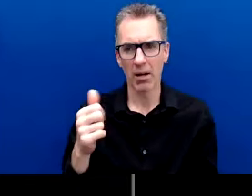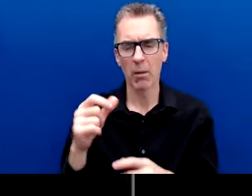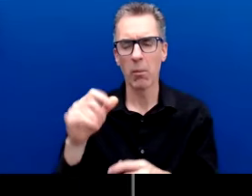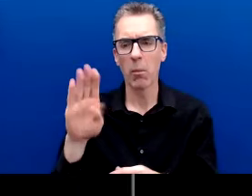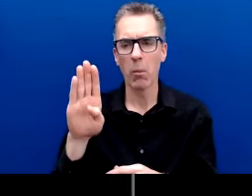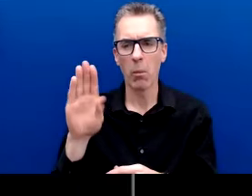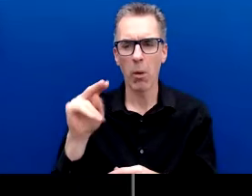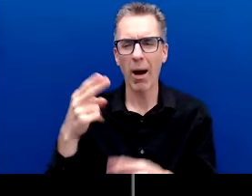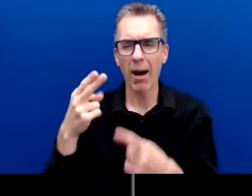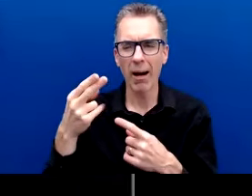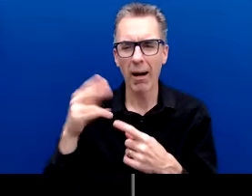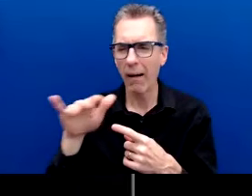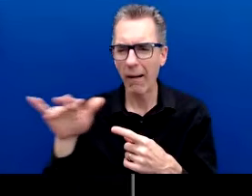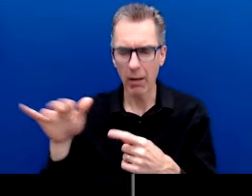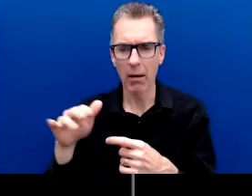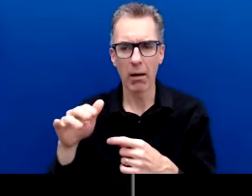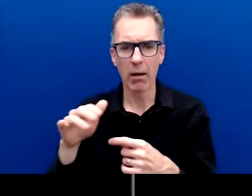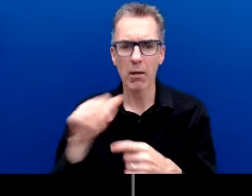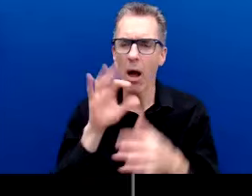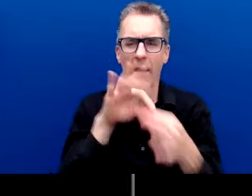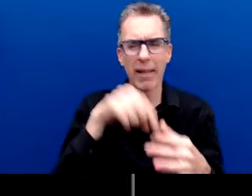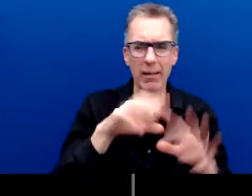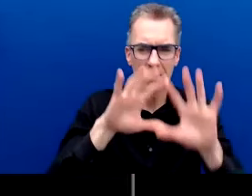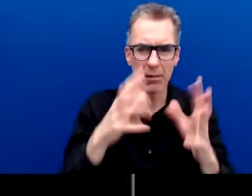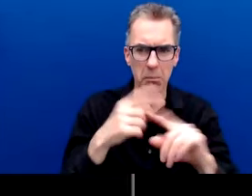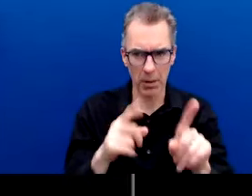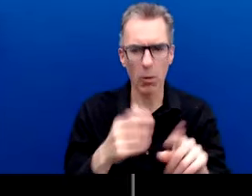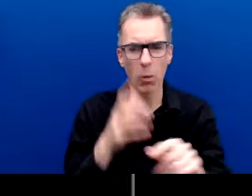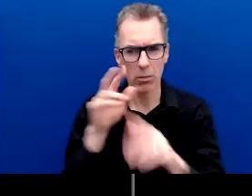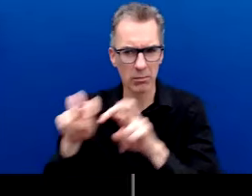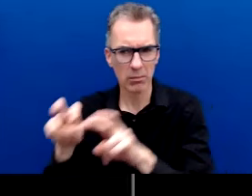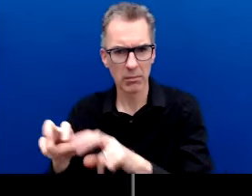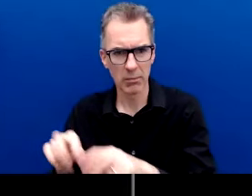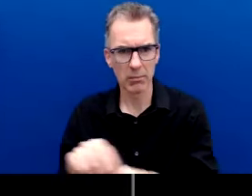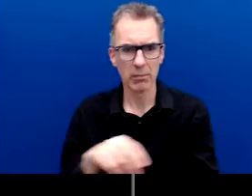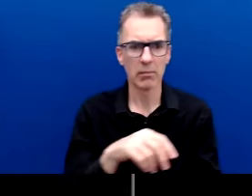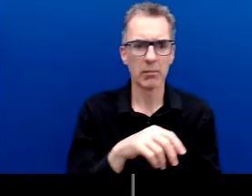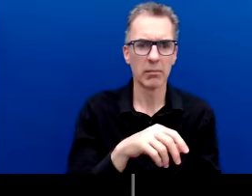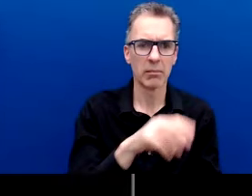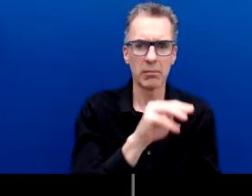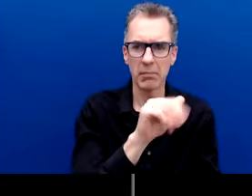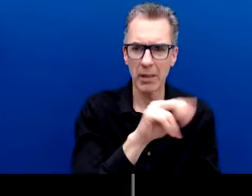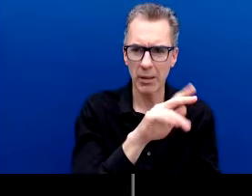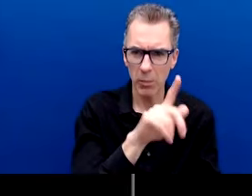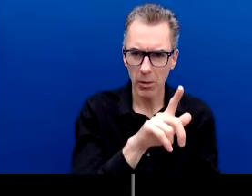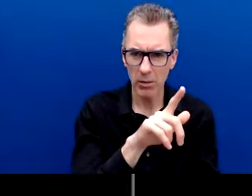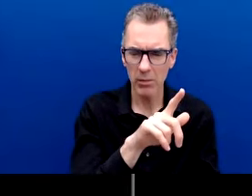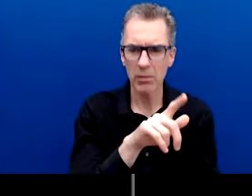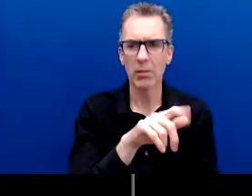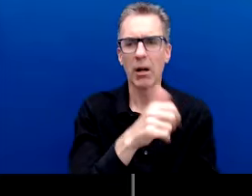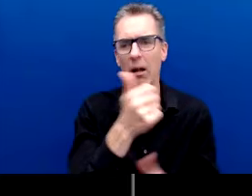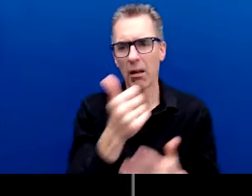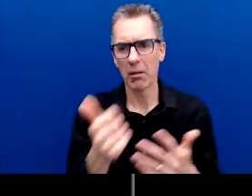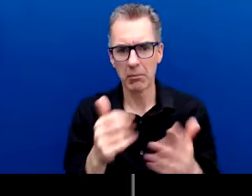we will be studying. So that was mandible, vomer, hyoid. Those are the single bones of the viscerocranium.